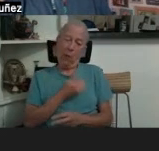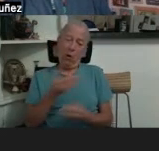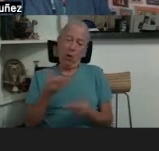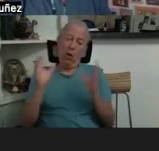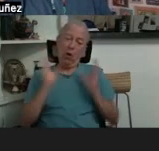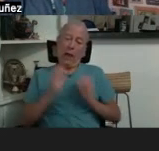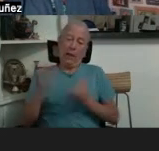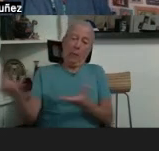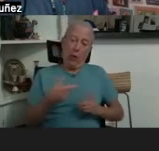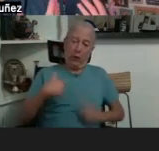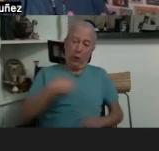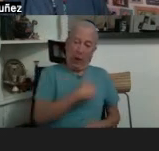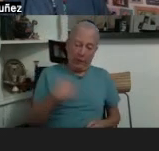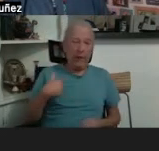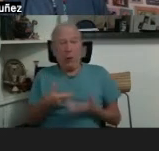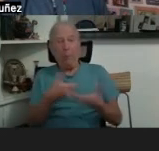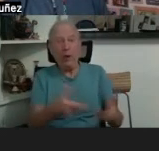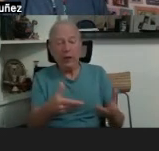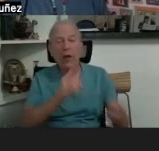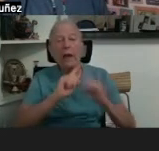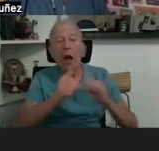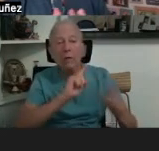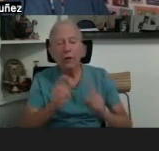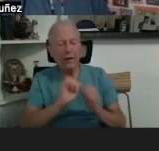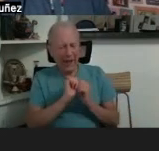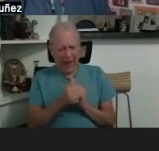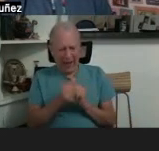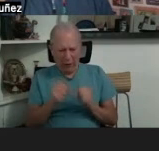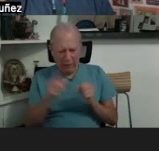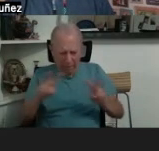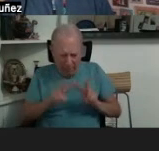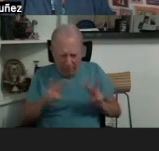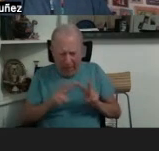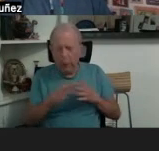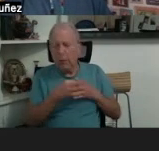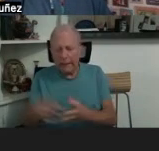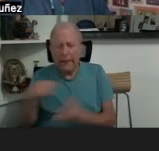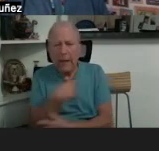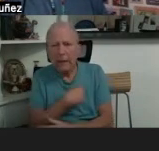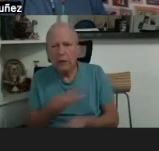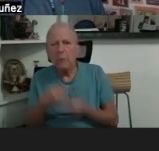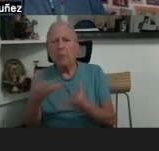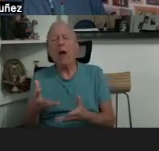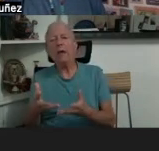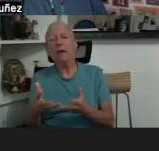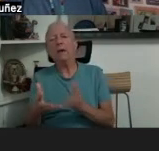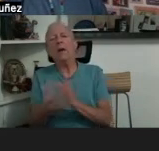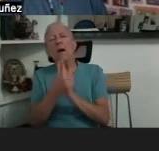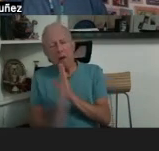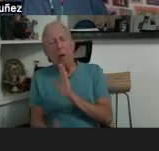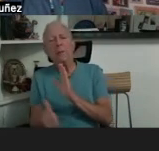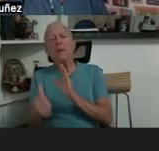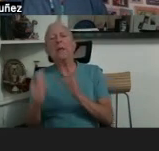the conversation actually lead to us providing competent legal advice and